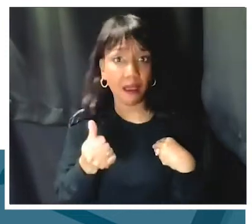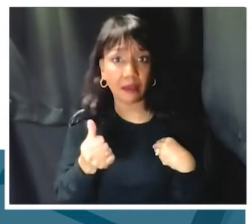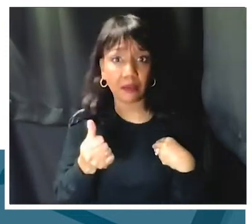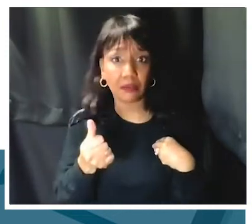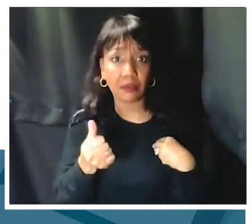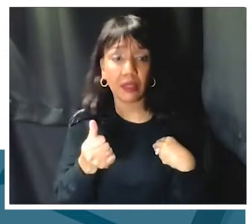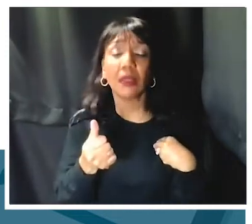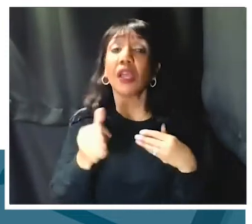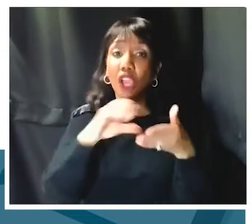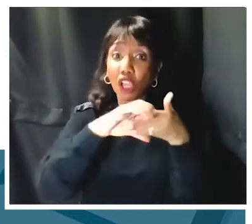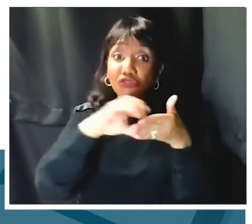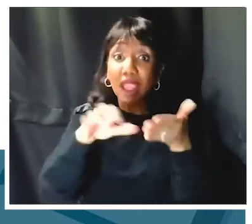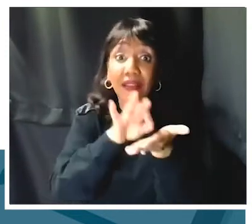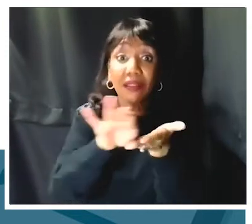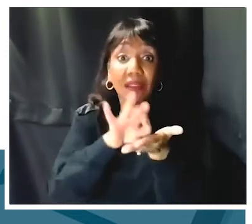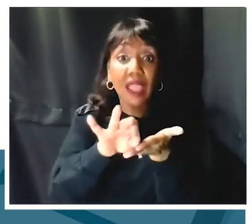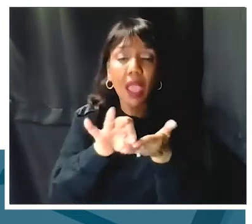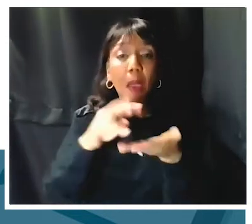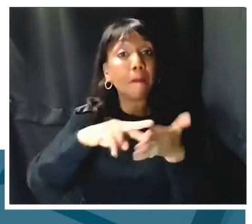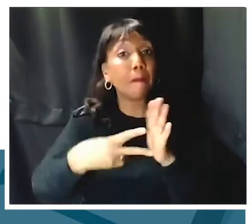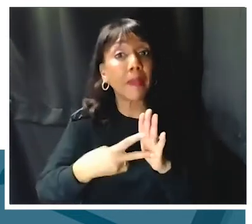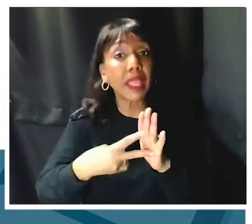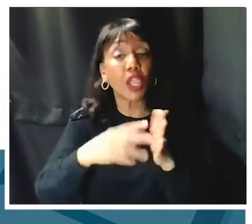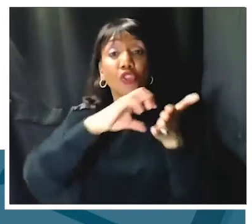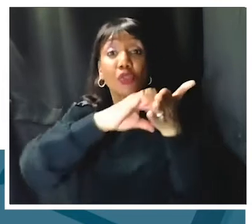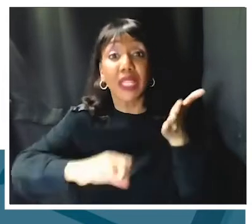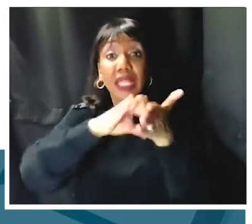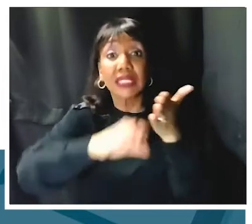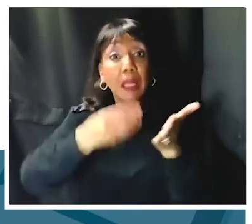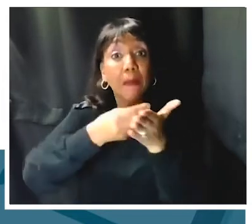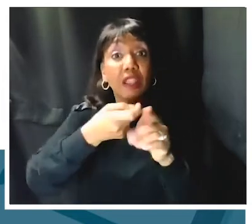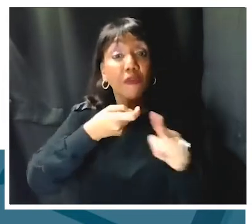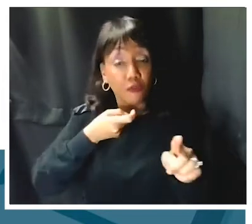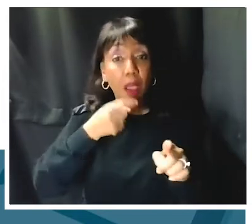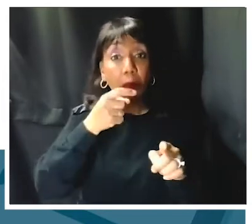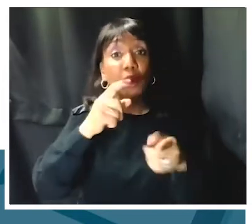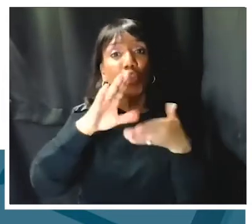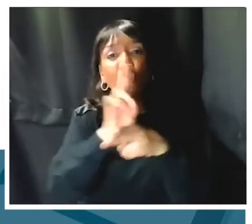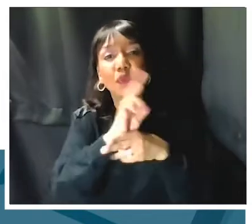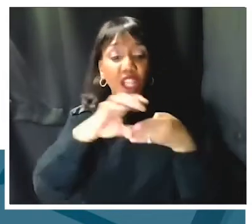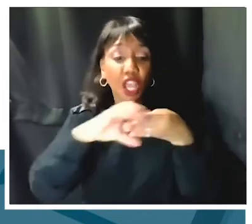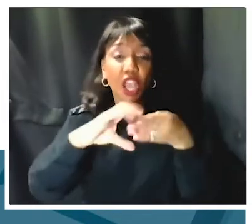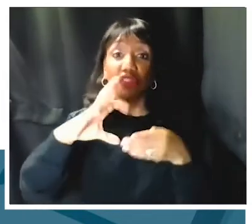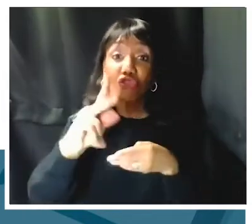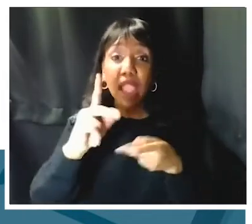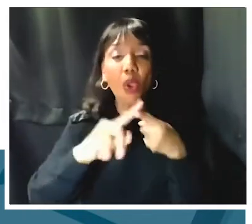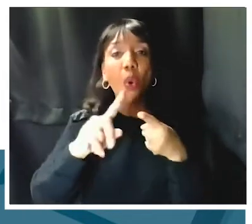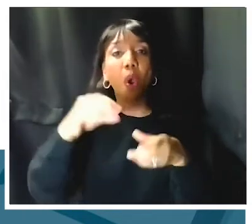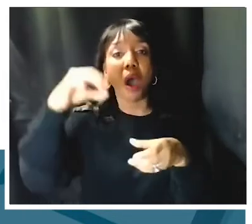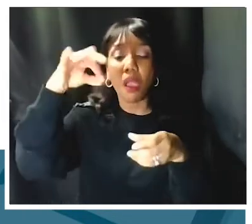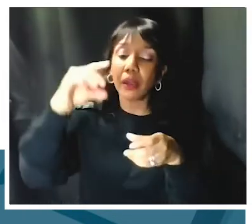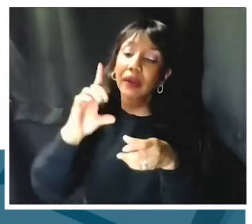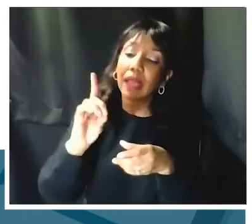of payment. A checking account allows you to withdraw money from your account using checks or a